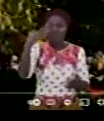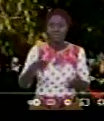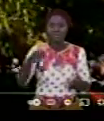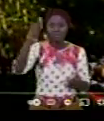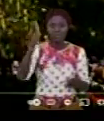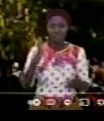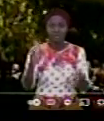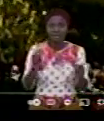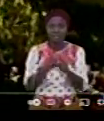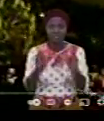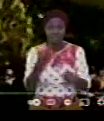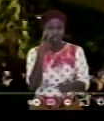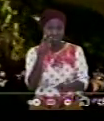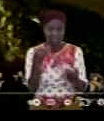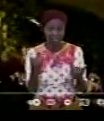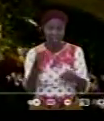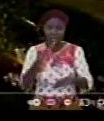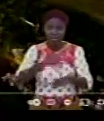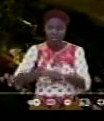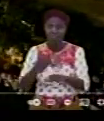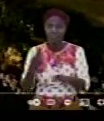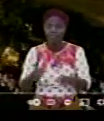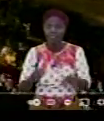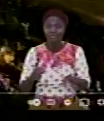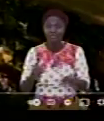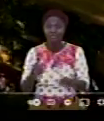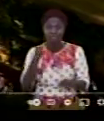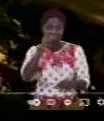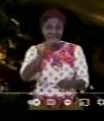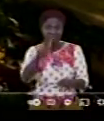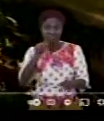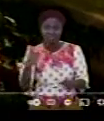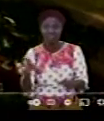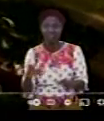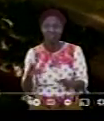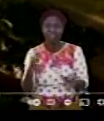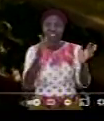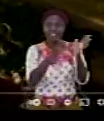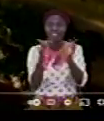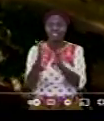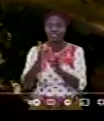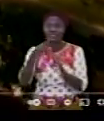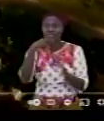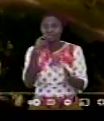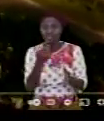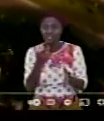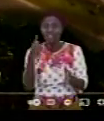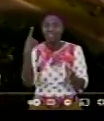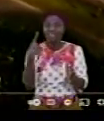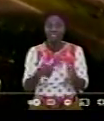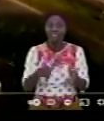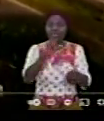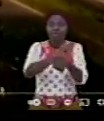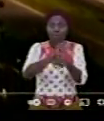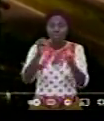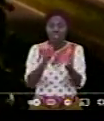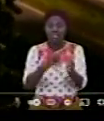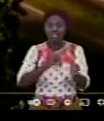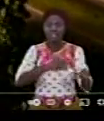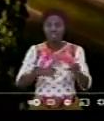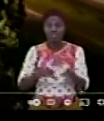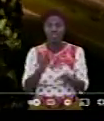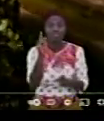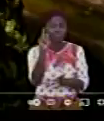screen, He enters triumphantly. Jesus said, "The works that I do, ye shall